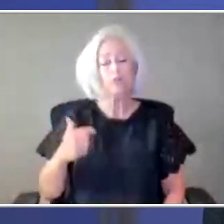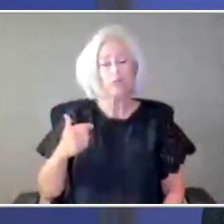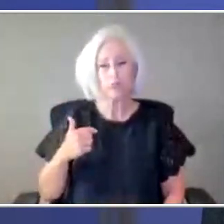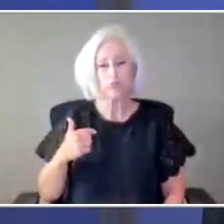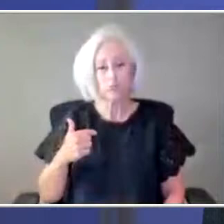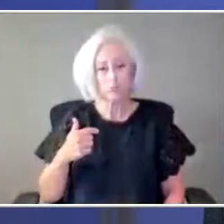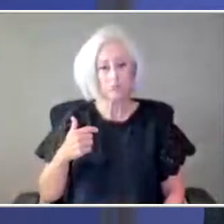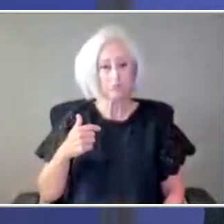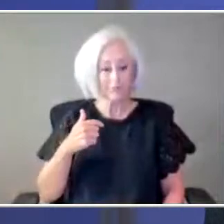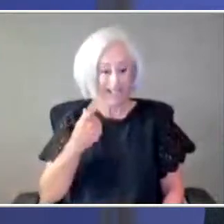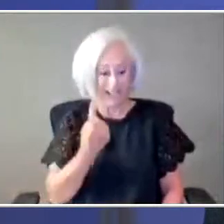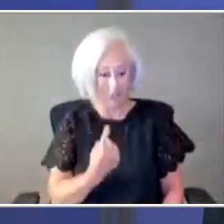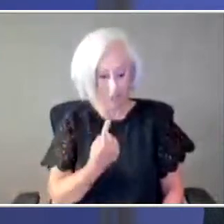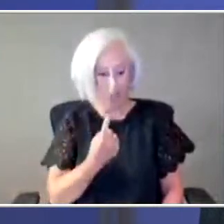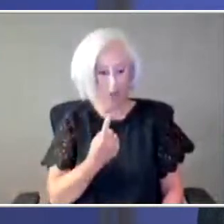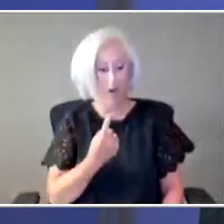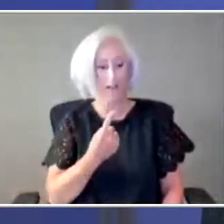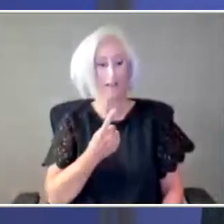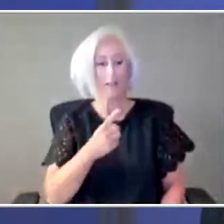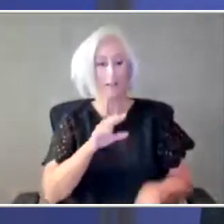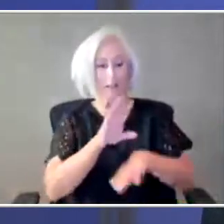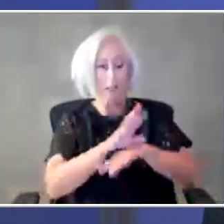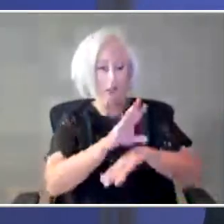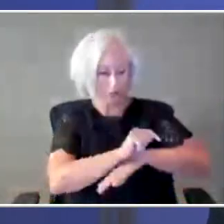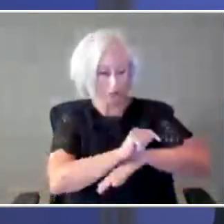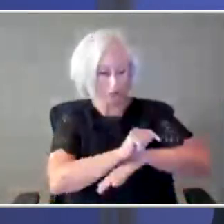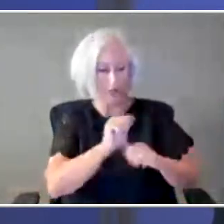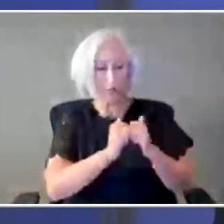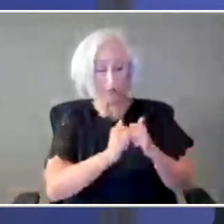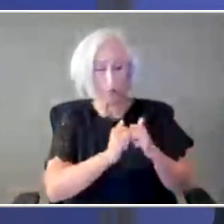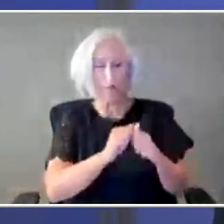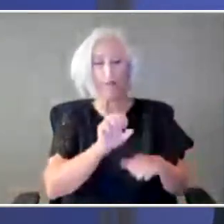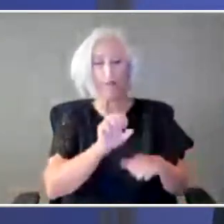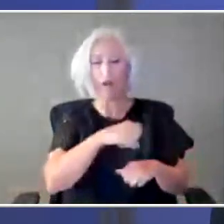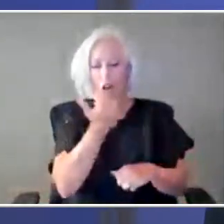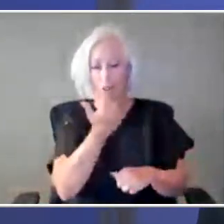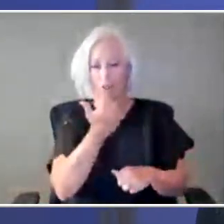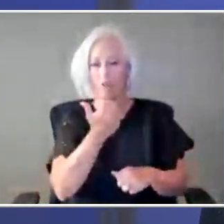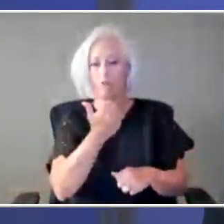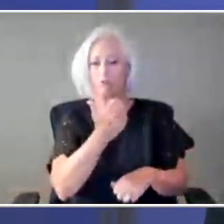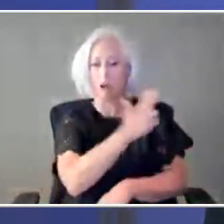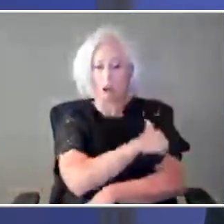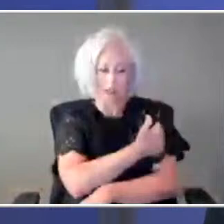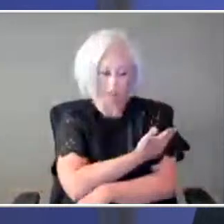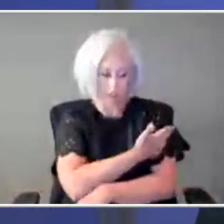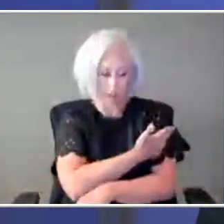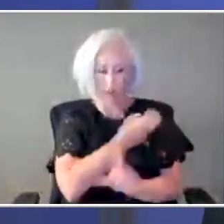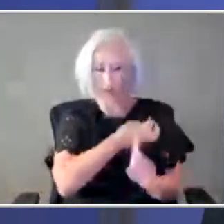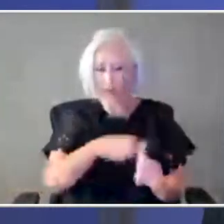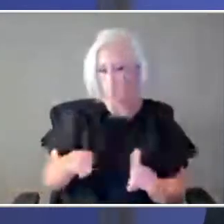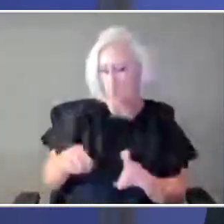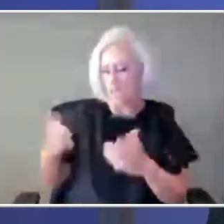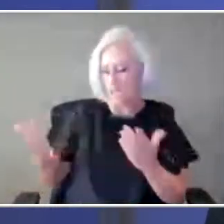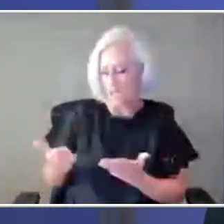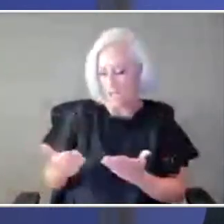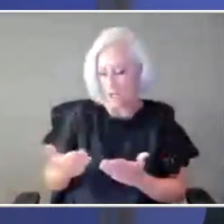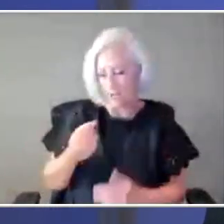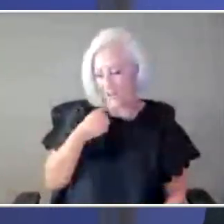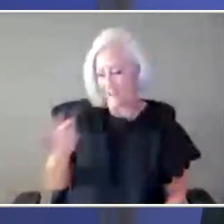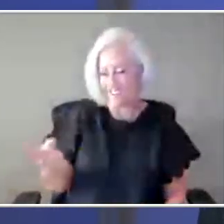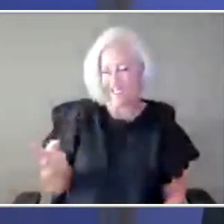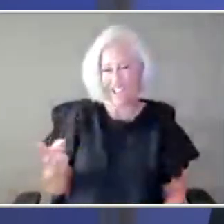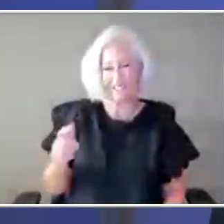one consultation with another medical facility, then I came over to Dr. Havliana and I said, I asked her, I said, why